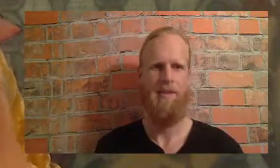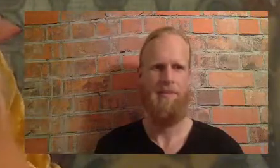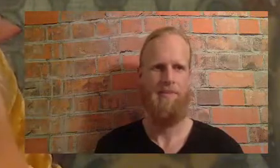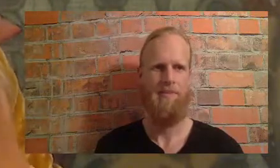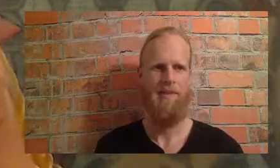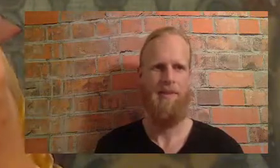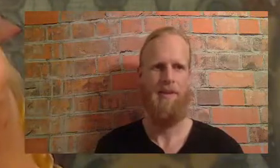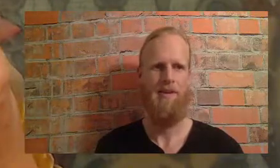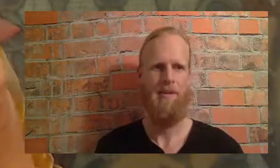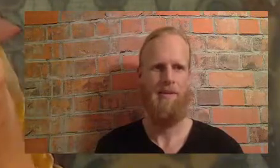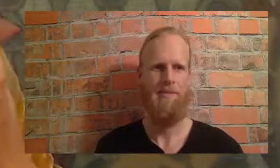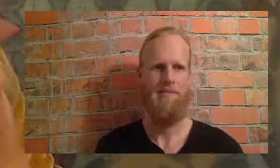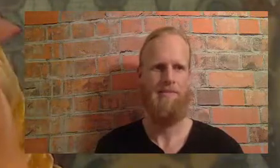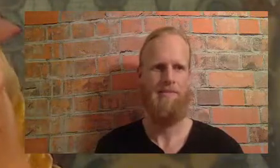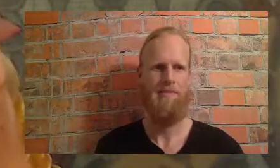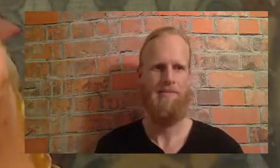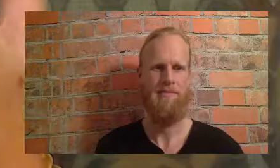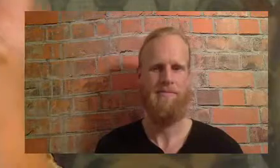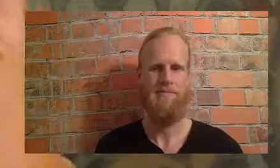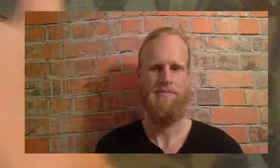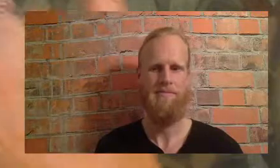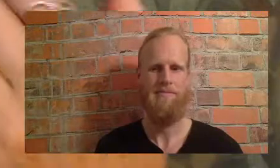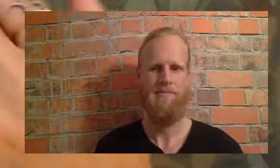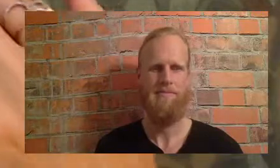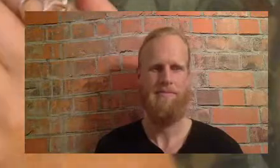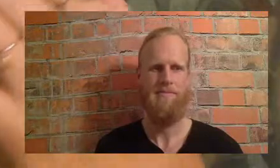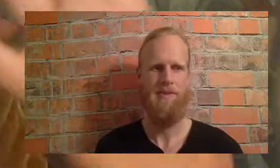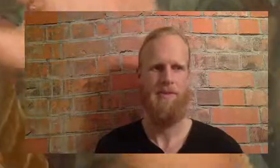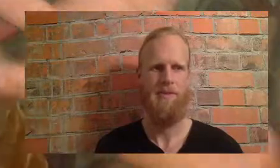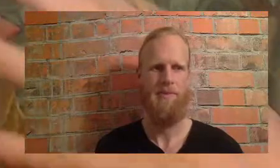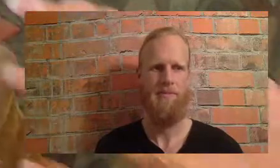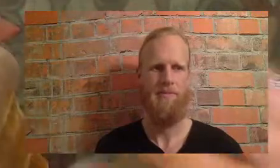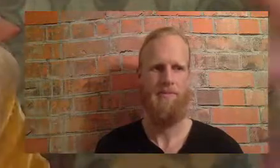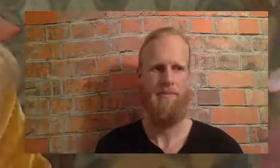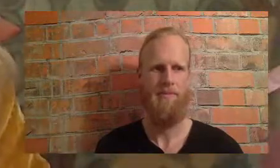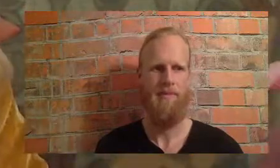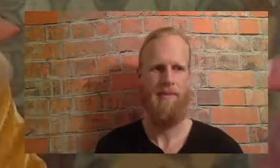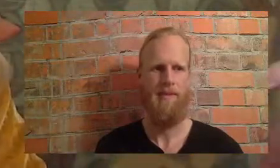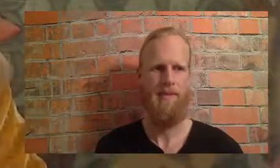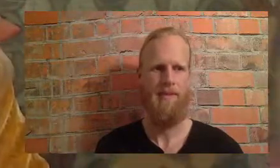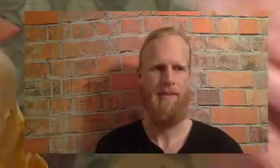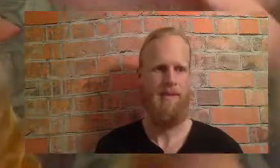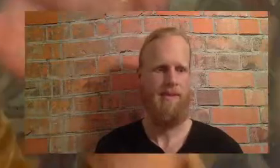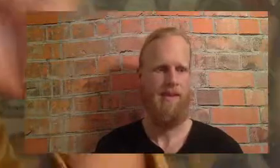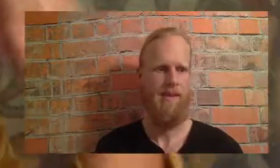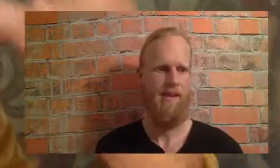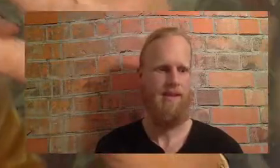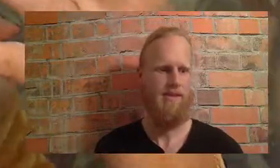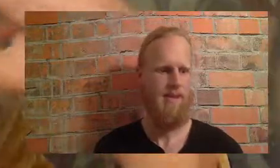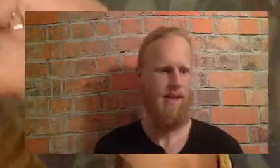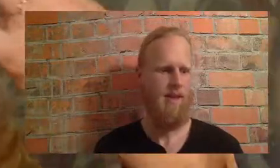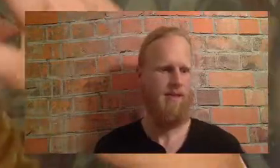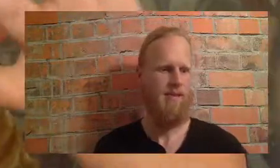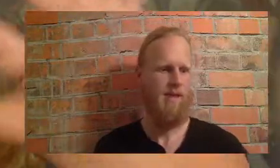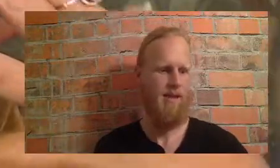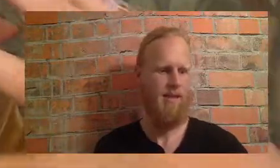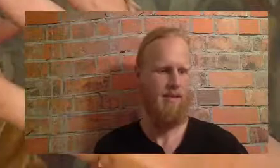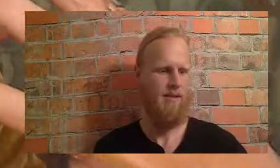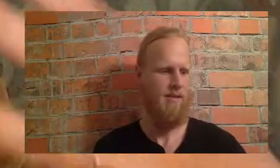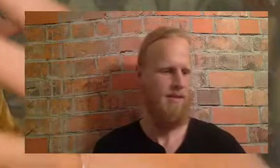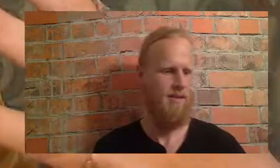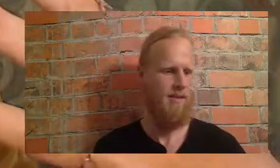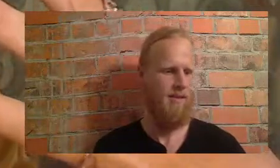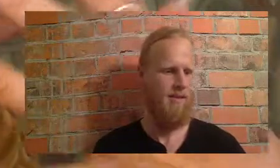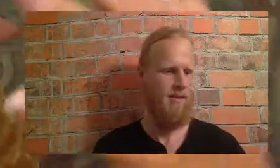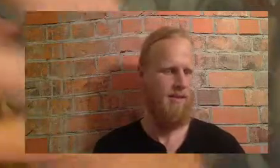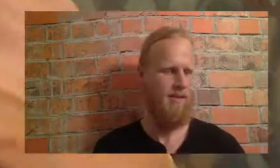off-gassing, stored stress through crying, tingles, shivers of energy, feeling like there's a